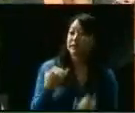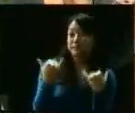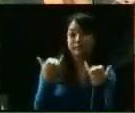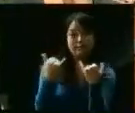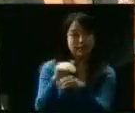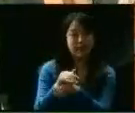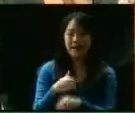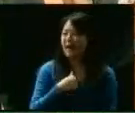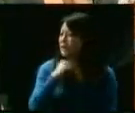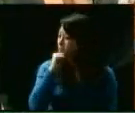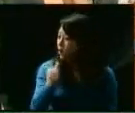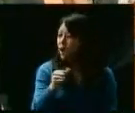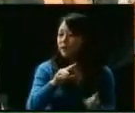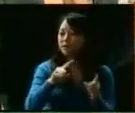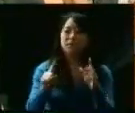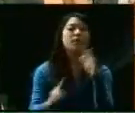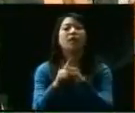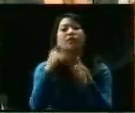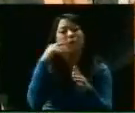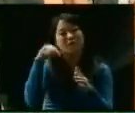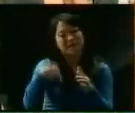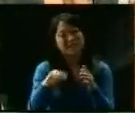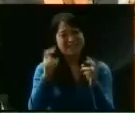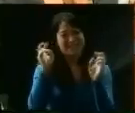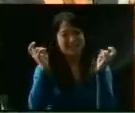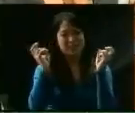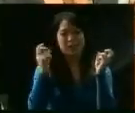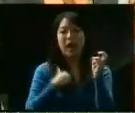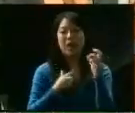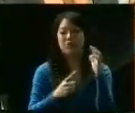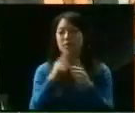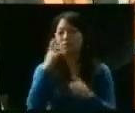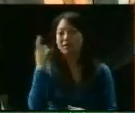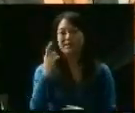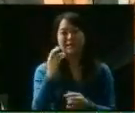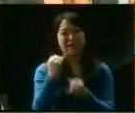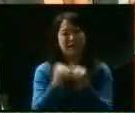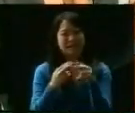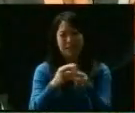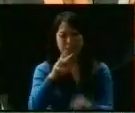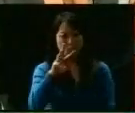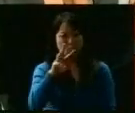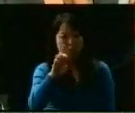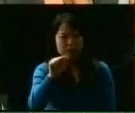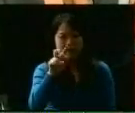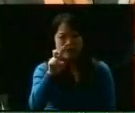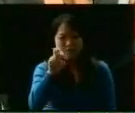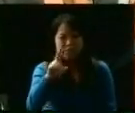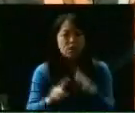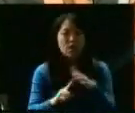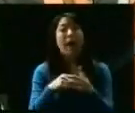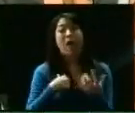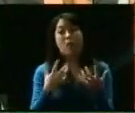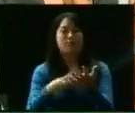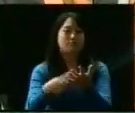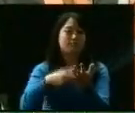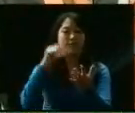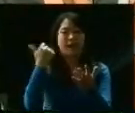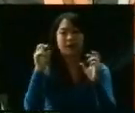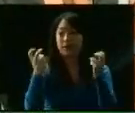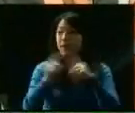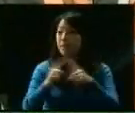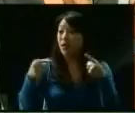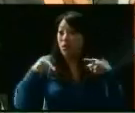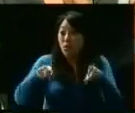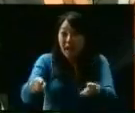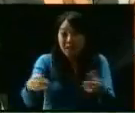for this particular subject. I changed it because Mr. Wietrich showed up this time. I came to talk about another subject, but since he was here, I wanted to cover these